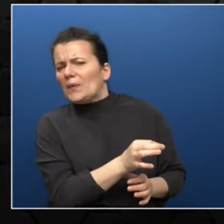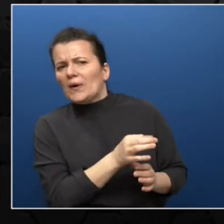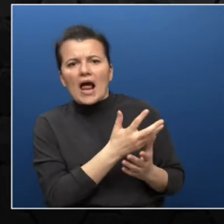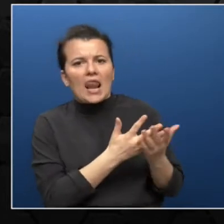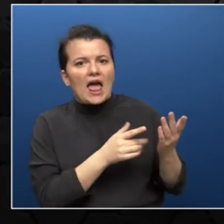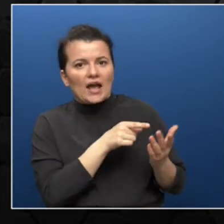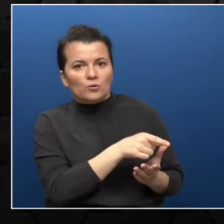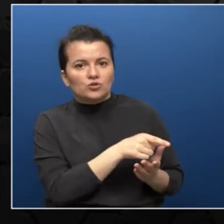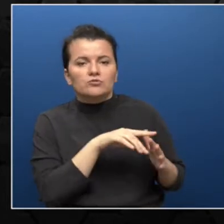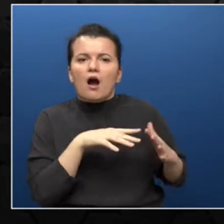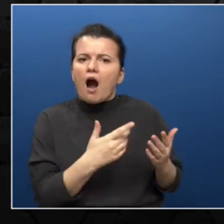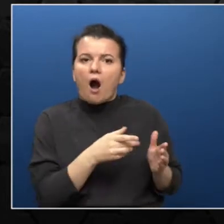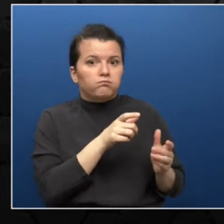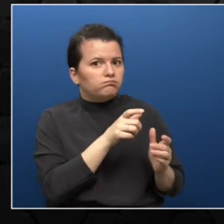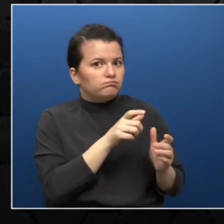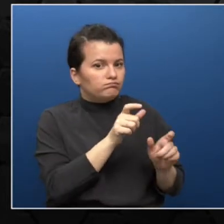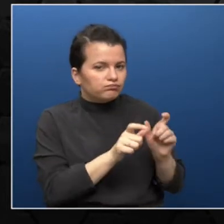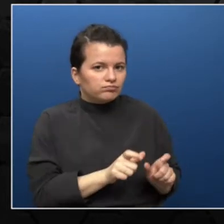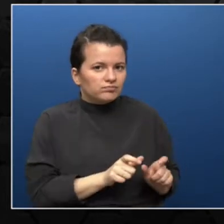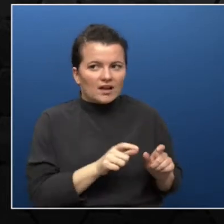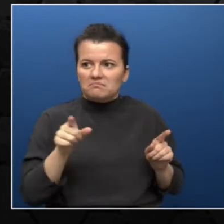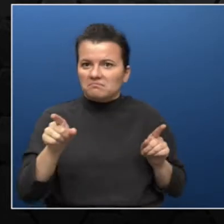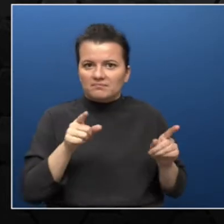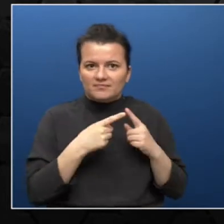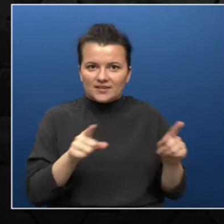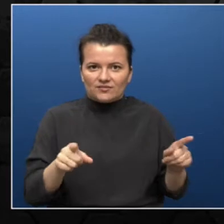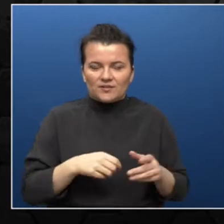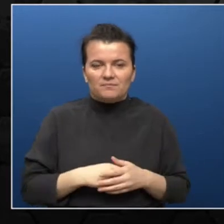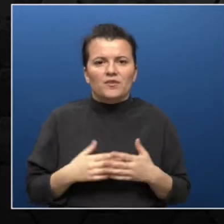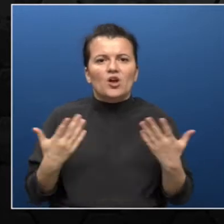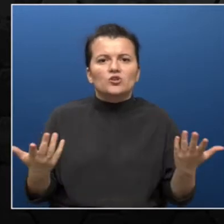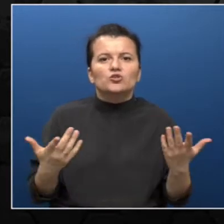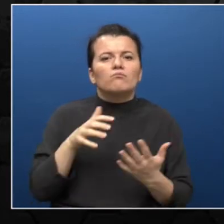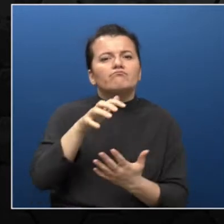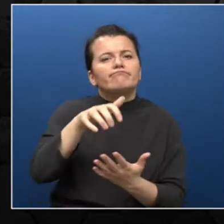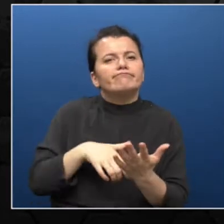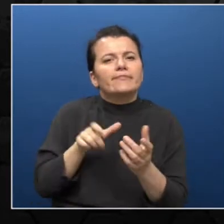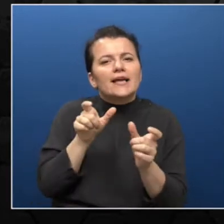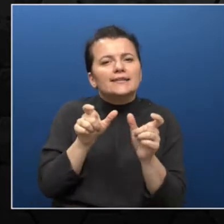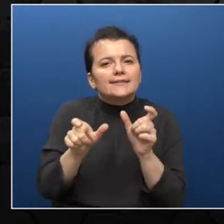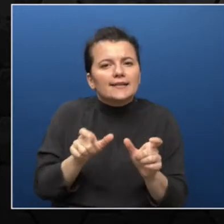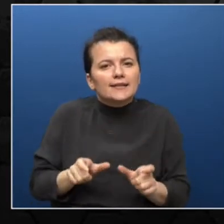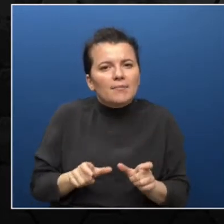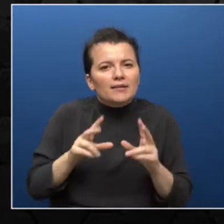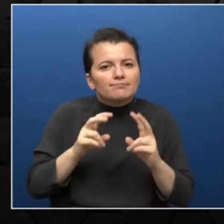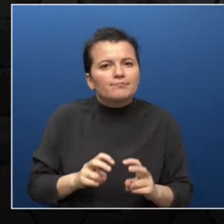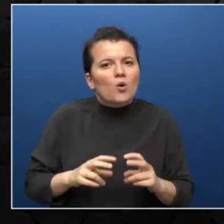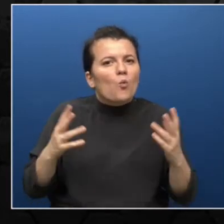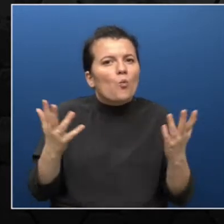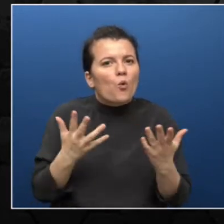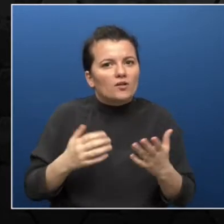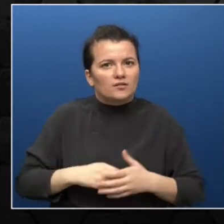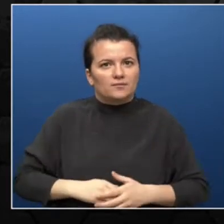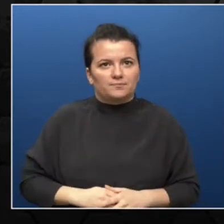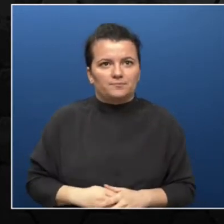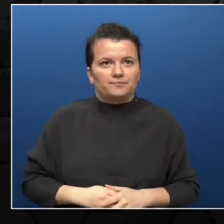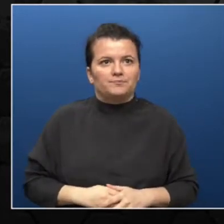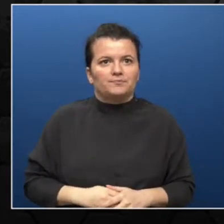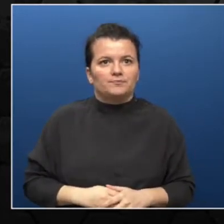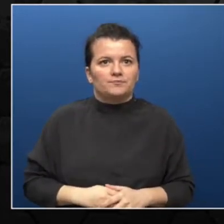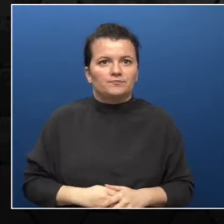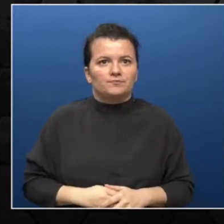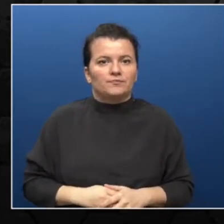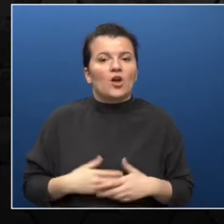started. So what is sentiment analysis for a starters? Well, sentiment analysis is a natural language